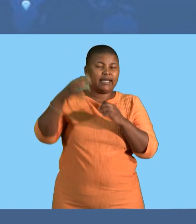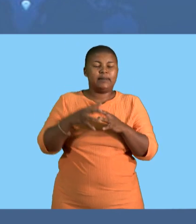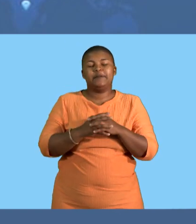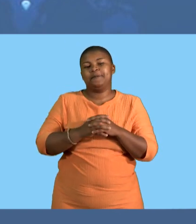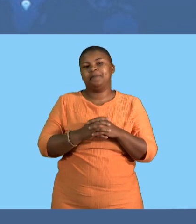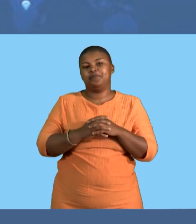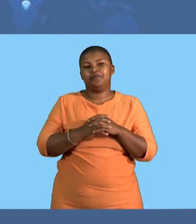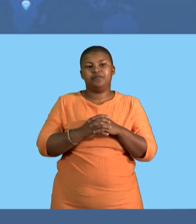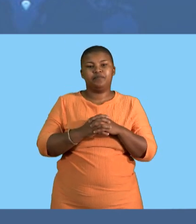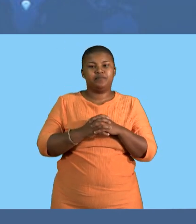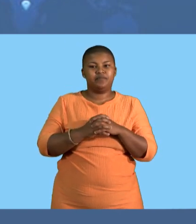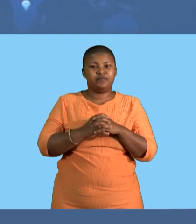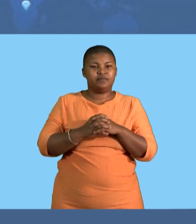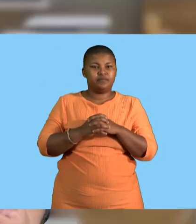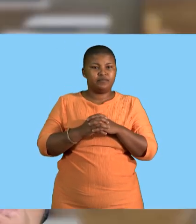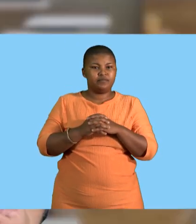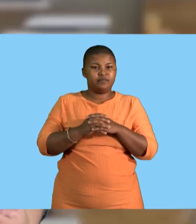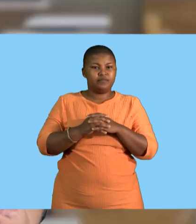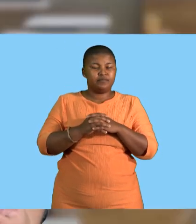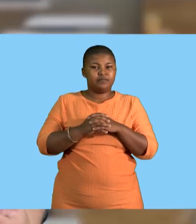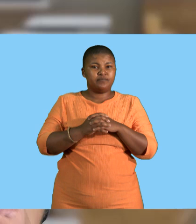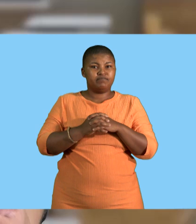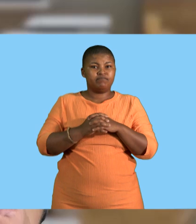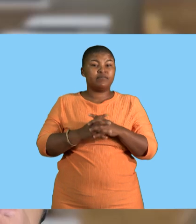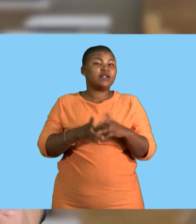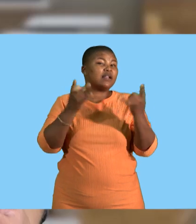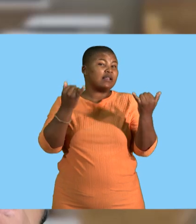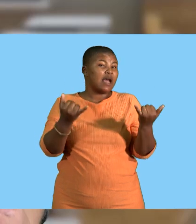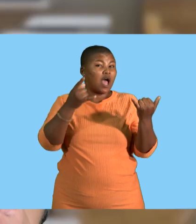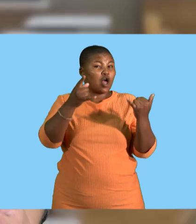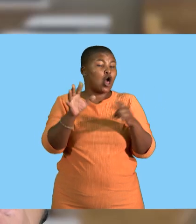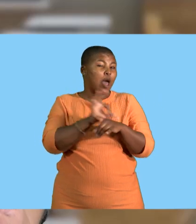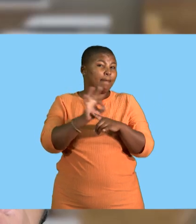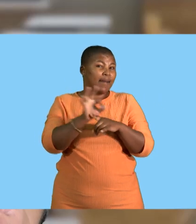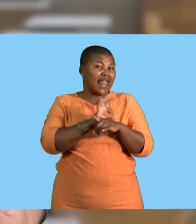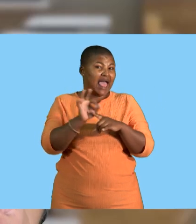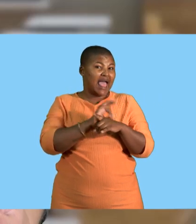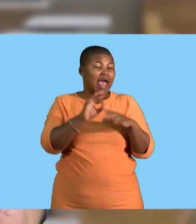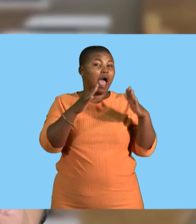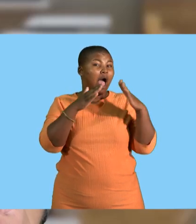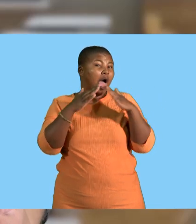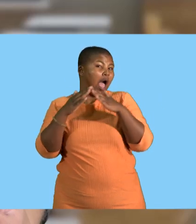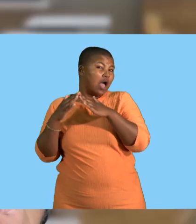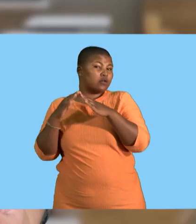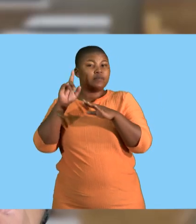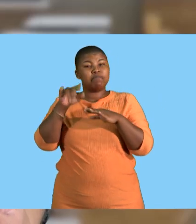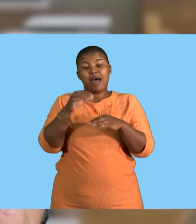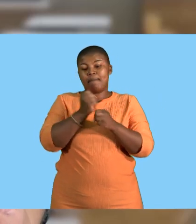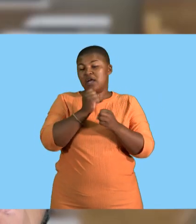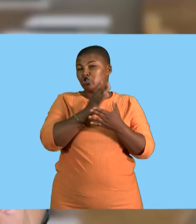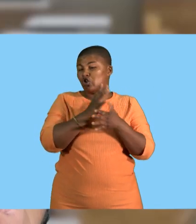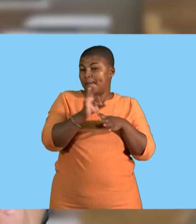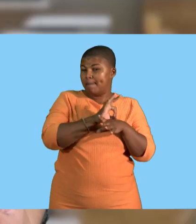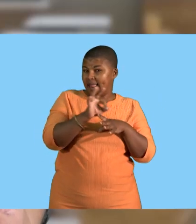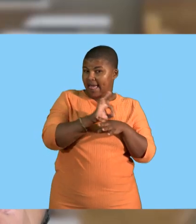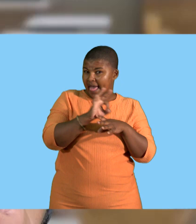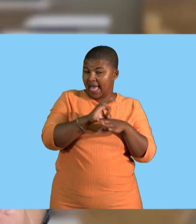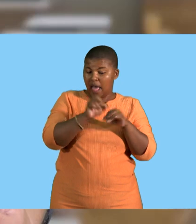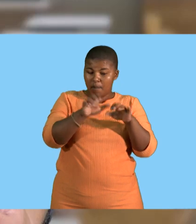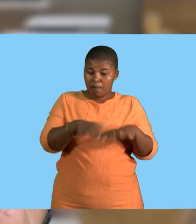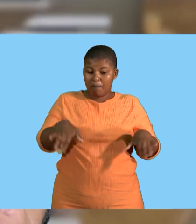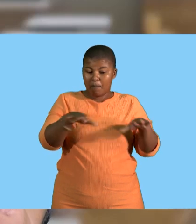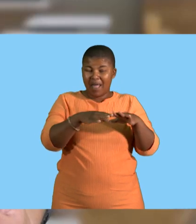side. Sorry about that. So therefore, if you plan your house, plan it so that your bedrooms and living room is